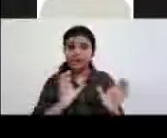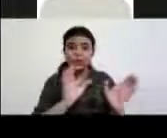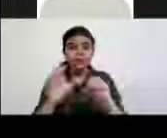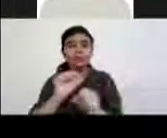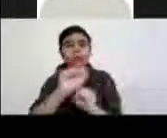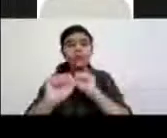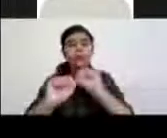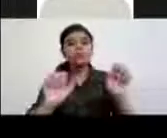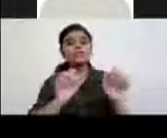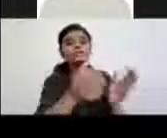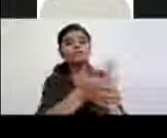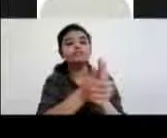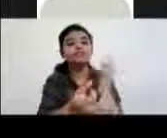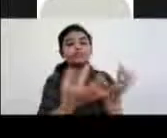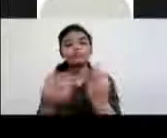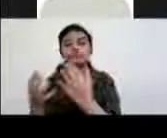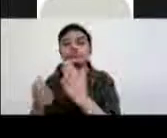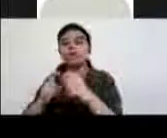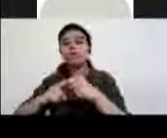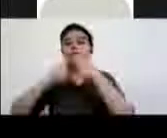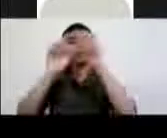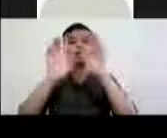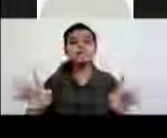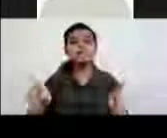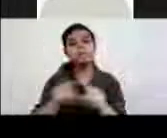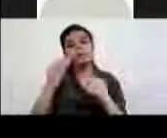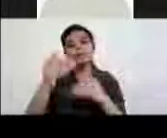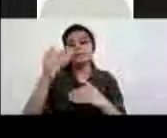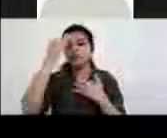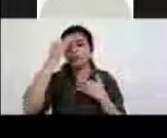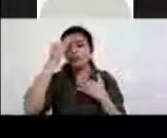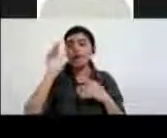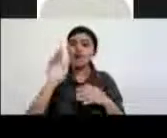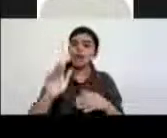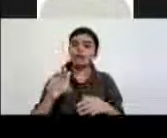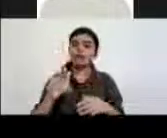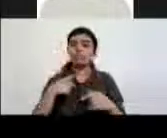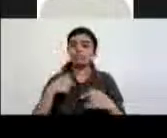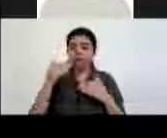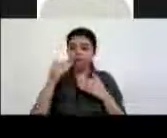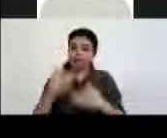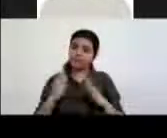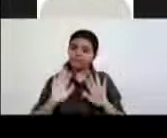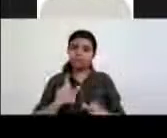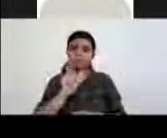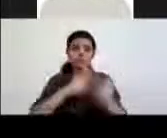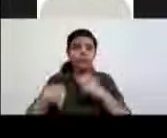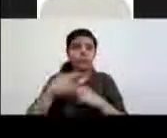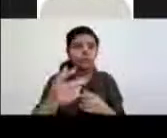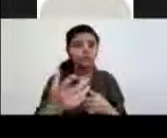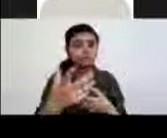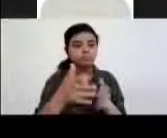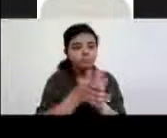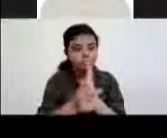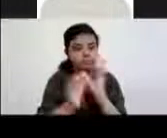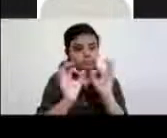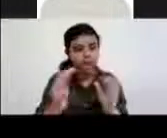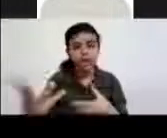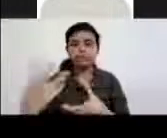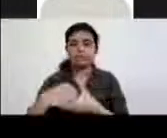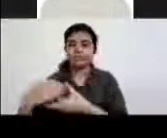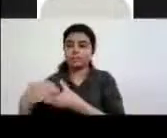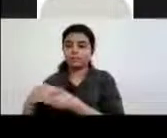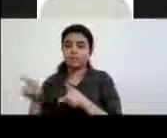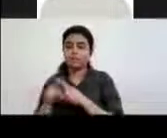also know where, you know, like the borders are. We see ourselves as a design studio that works